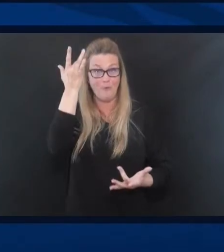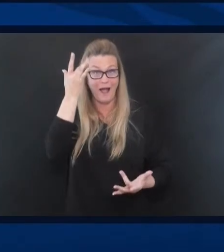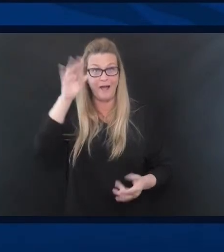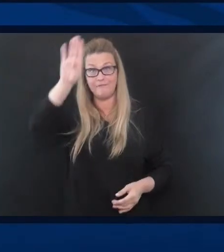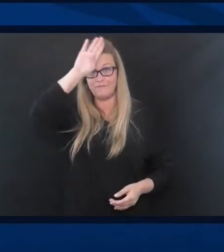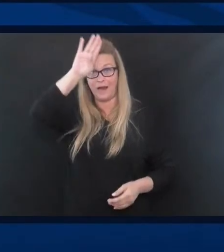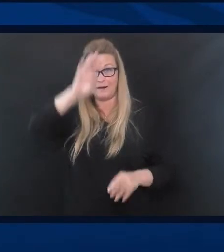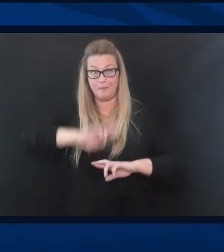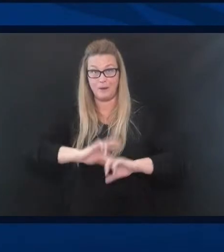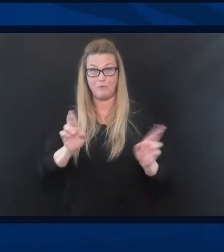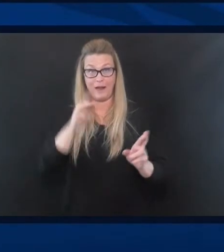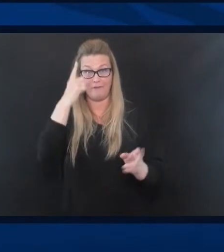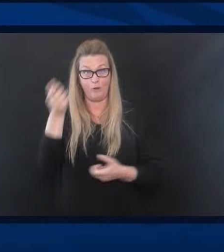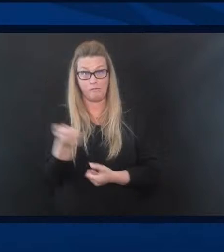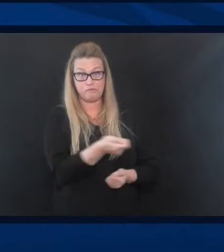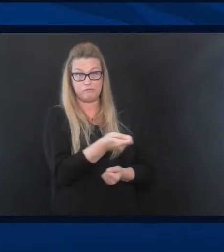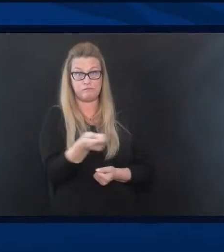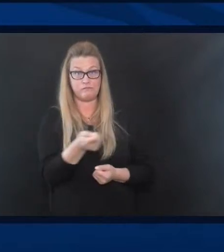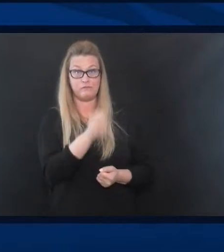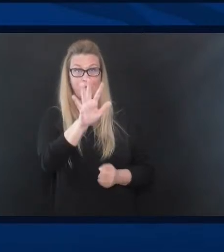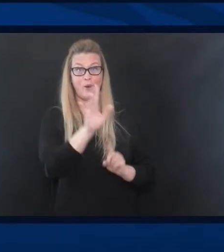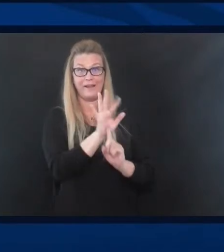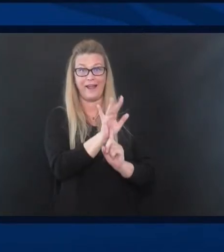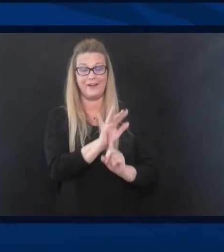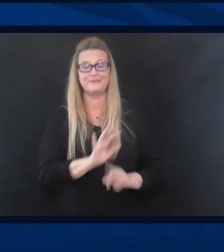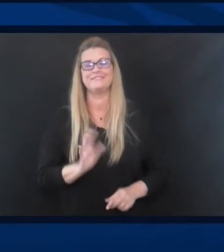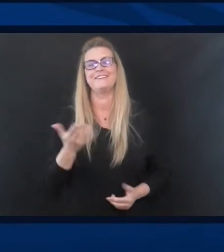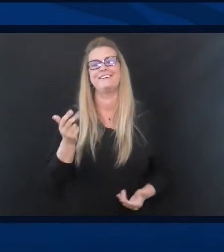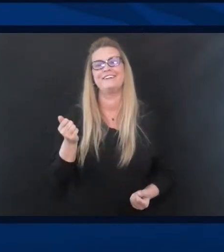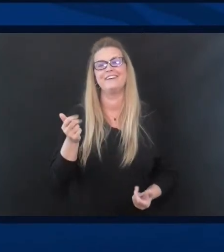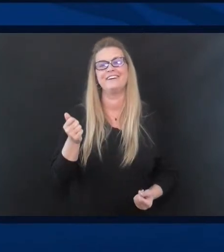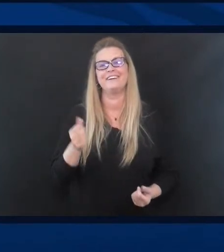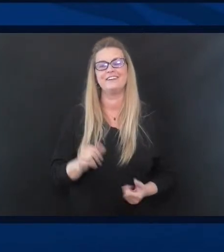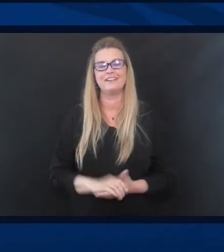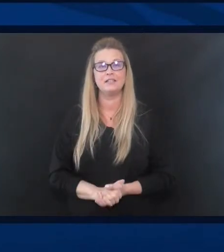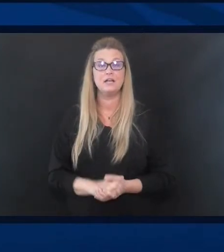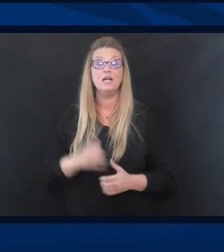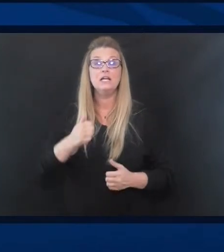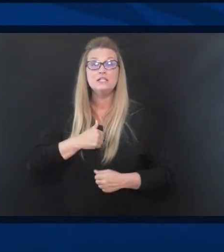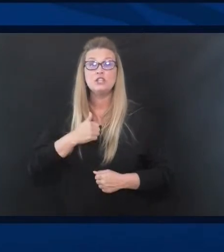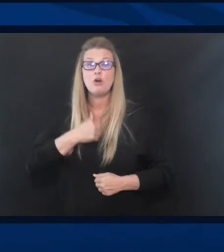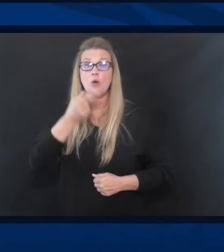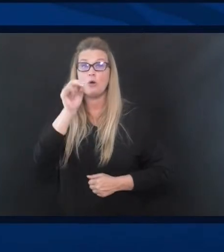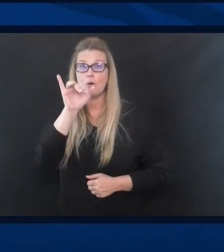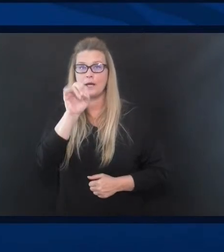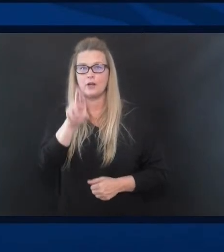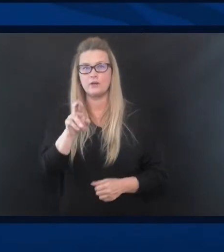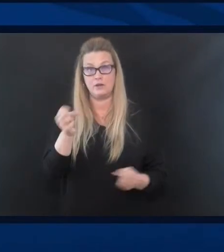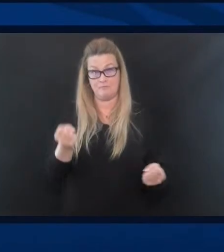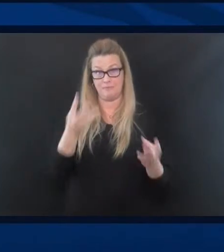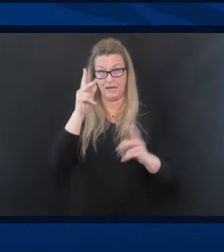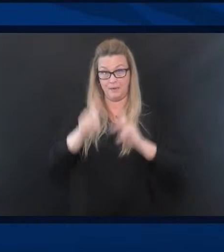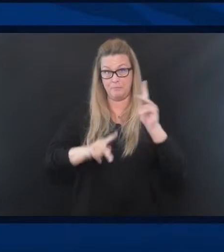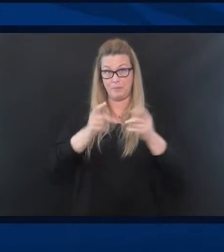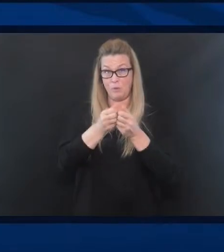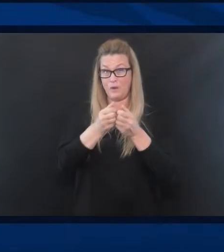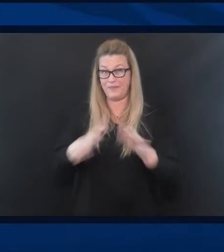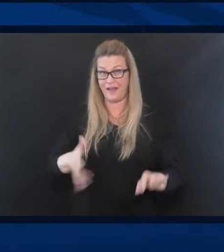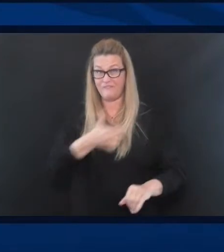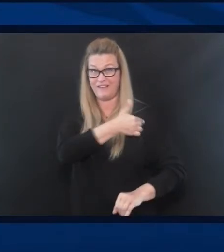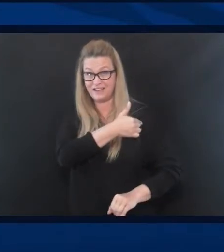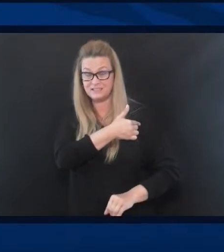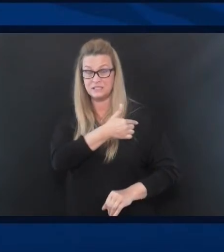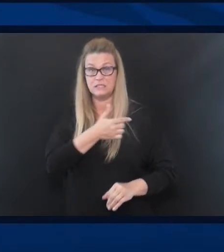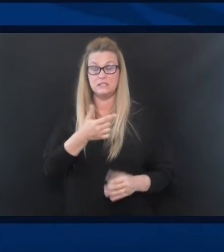ask a question of General Hoyer. Many of those that have not been vaccinated have a trepidation against getting